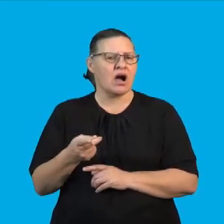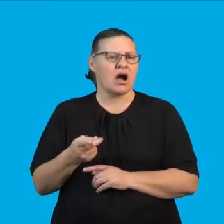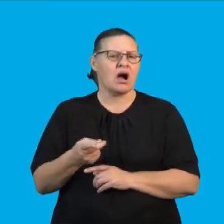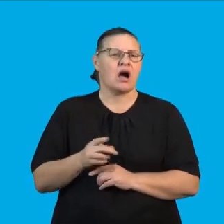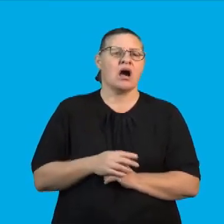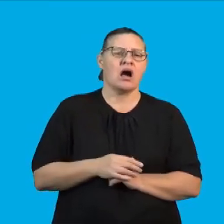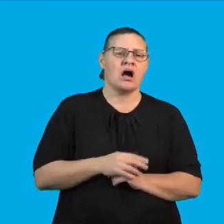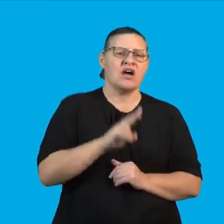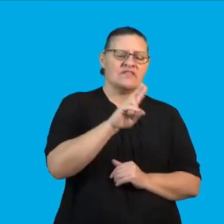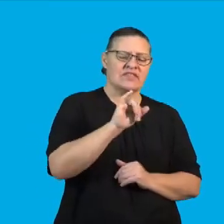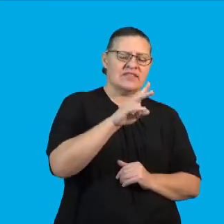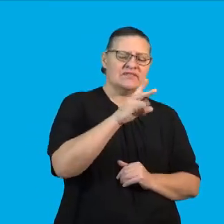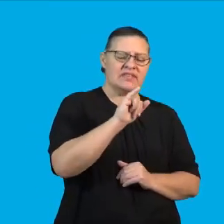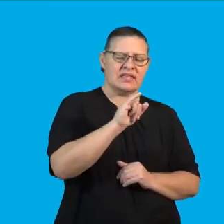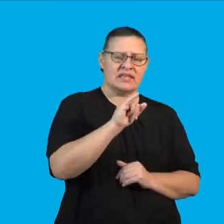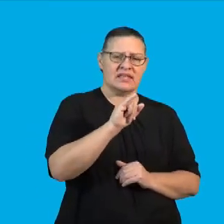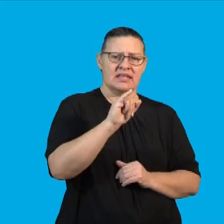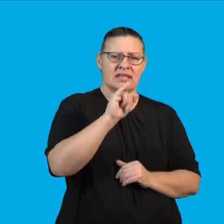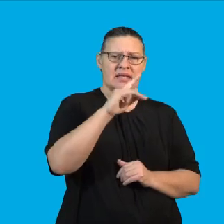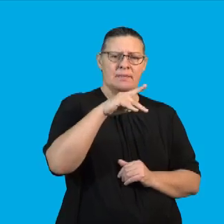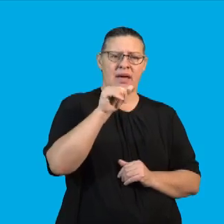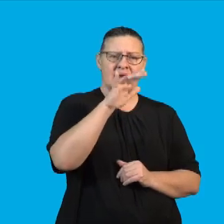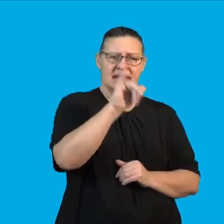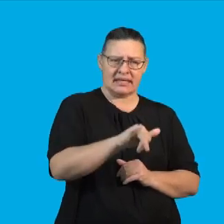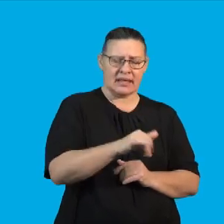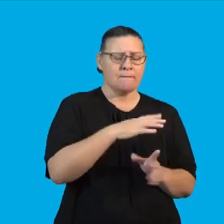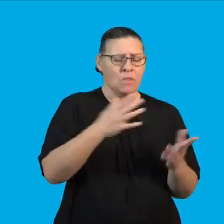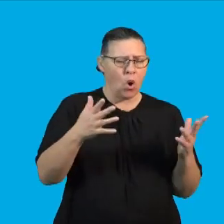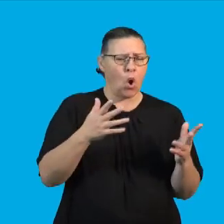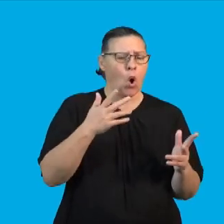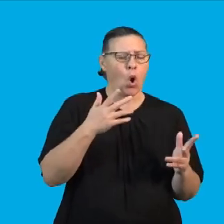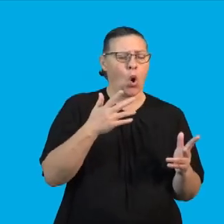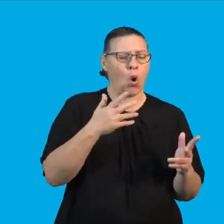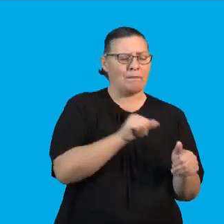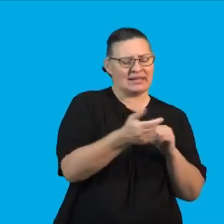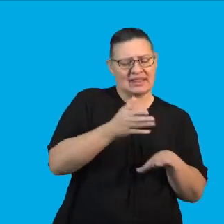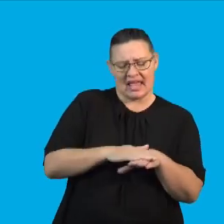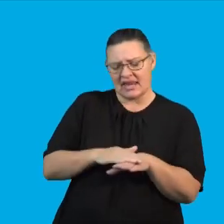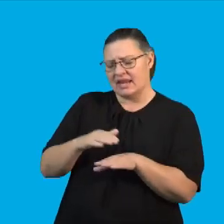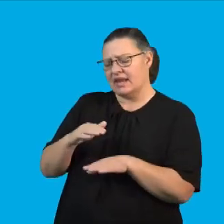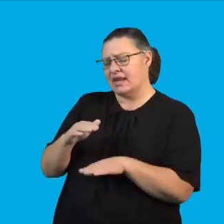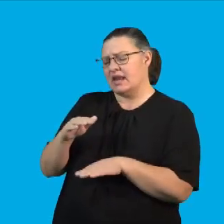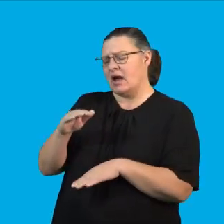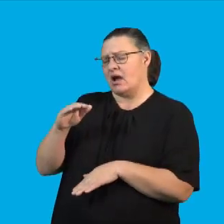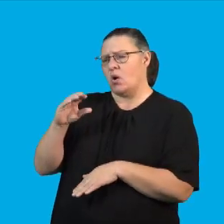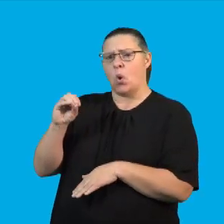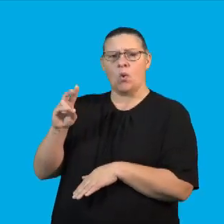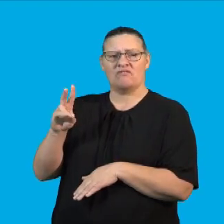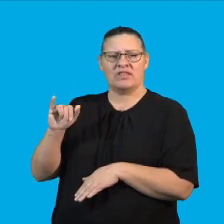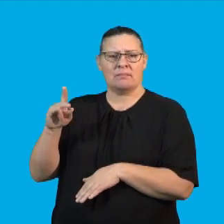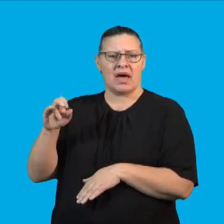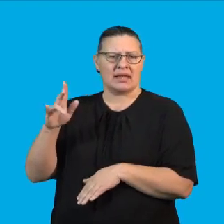of vivipary when compared to ovipary. So, in other words, you are